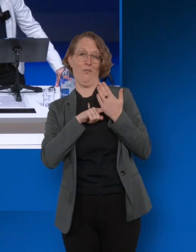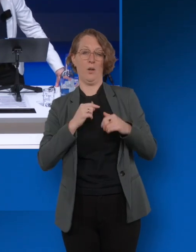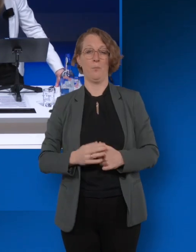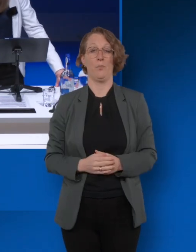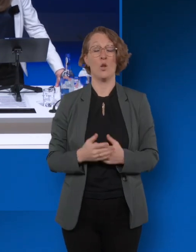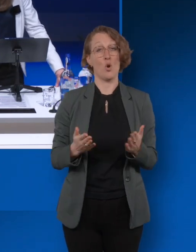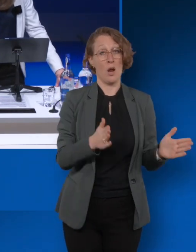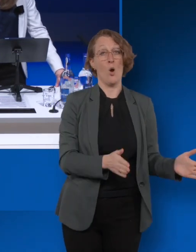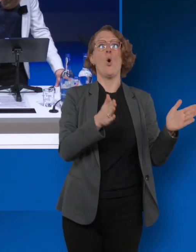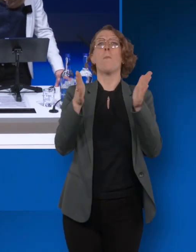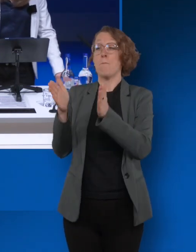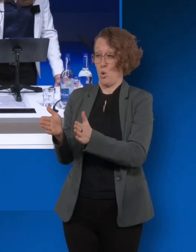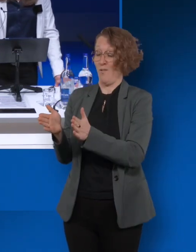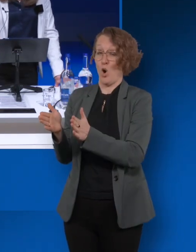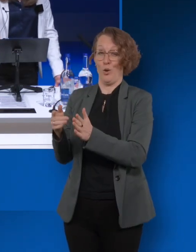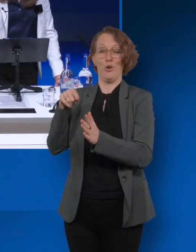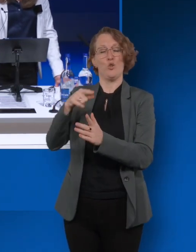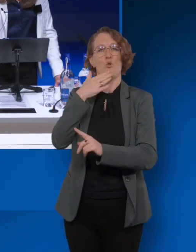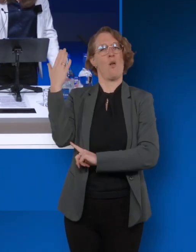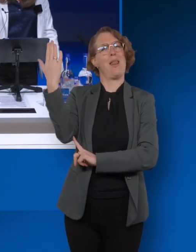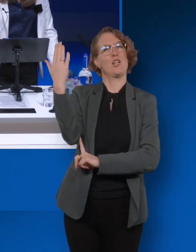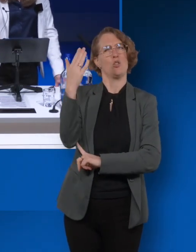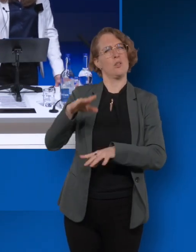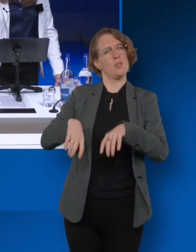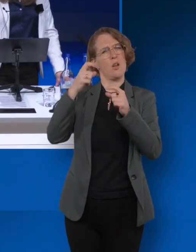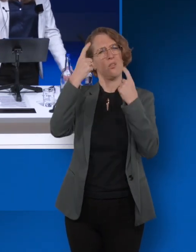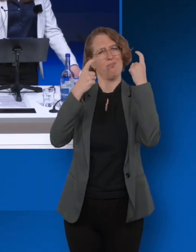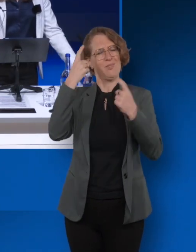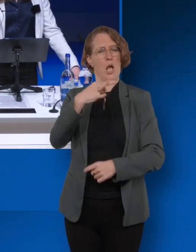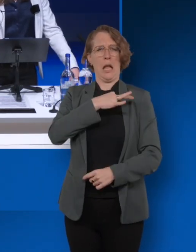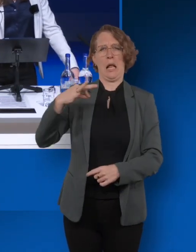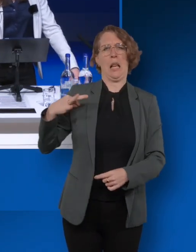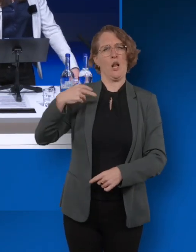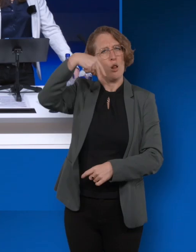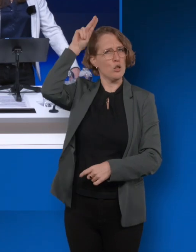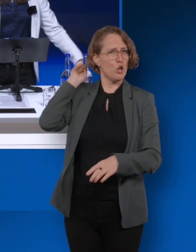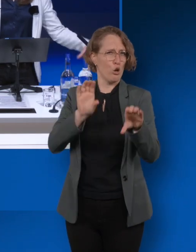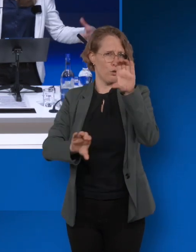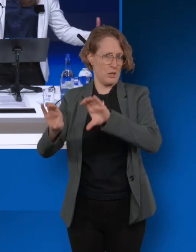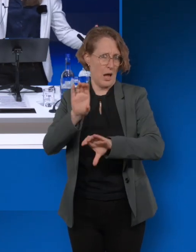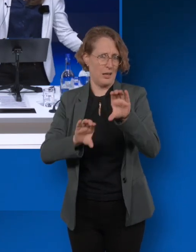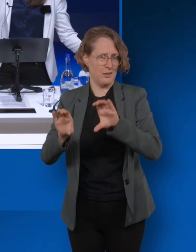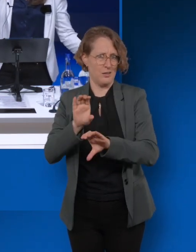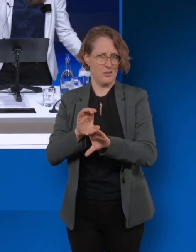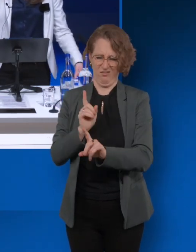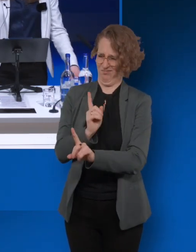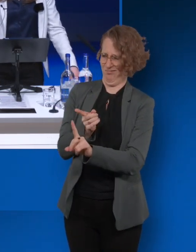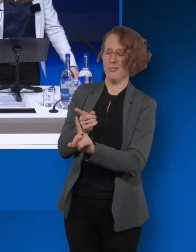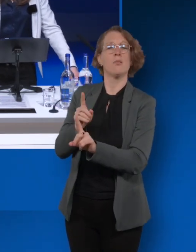So I want to move on now in the lecture to think about clinical neuroscience. What does clinical